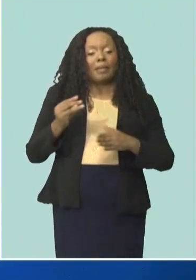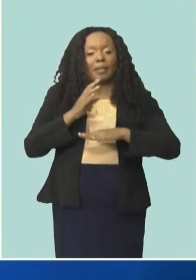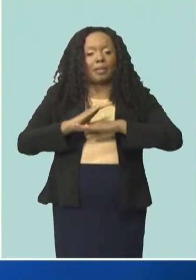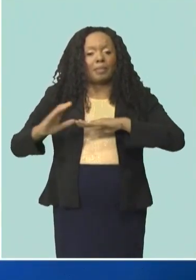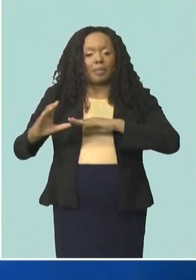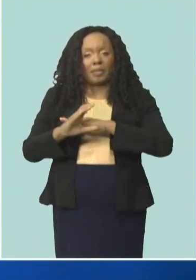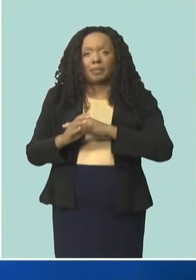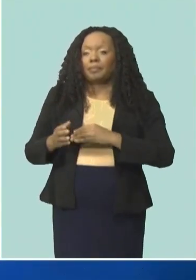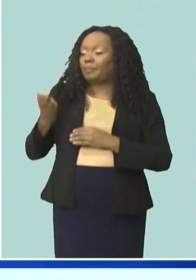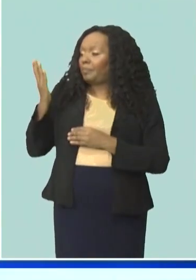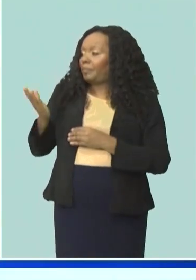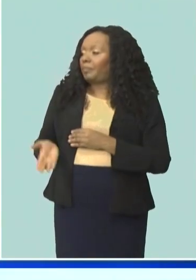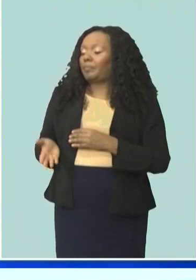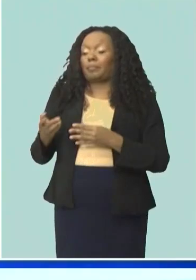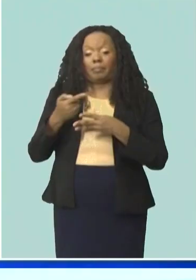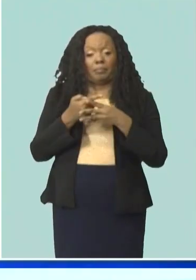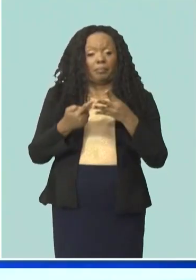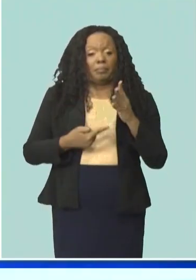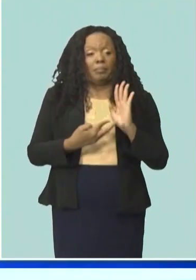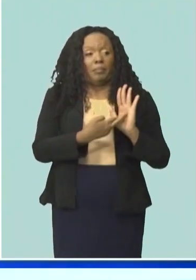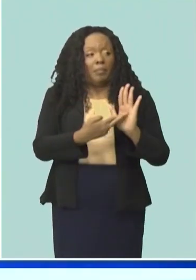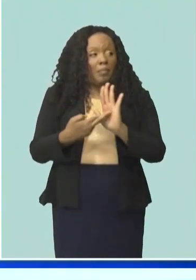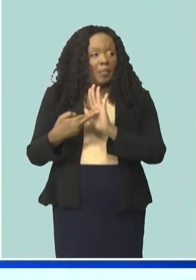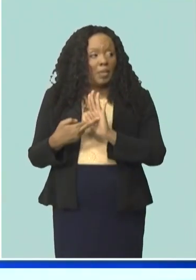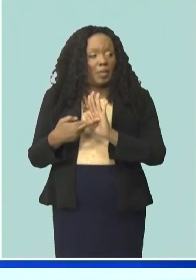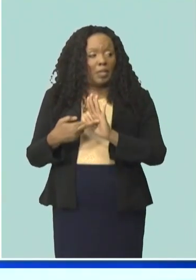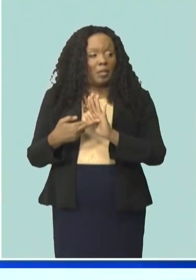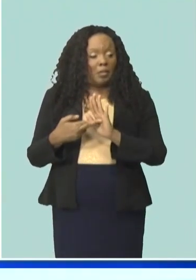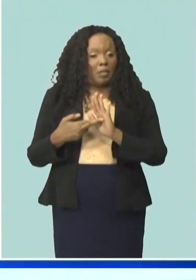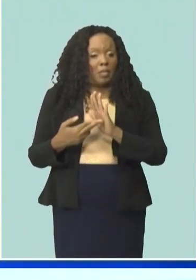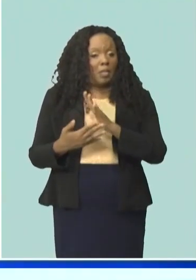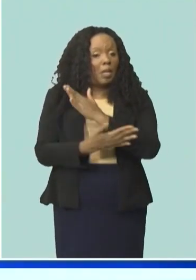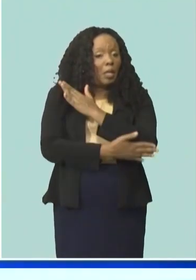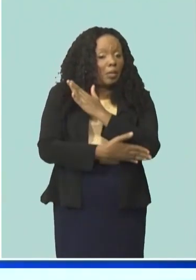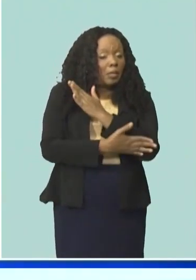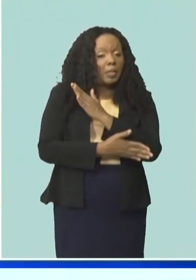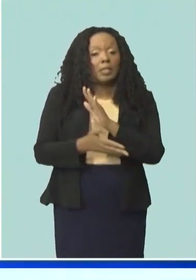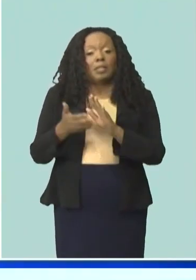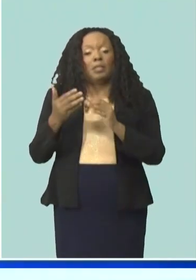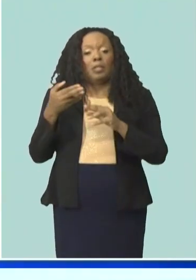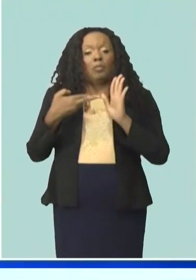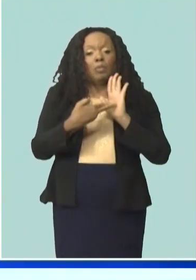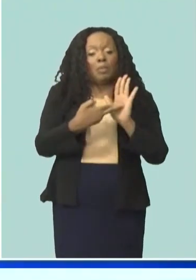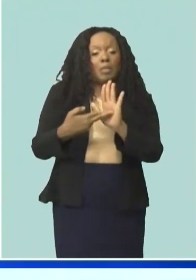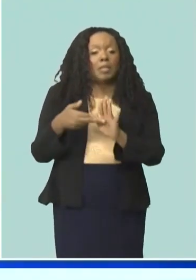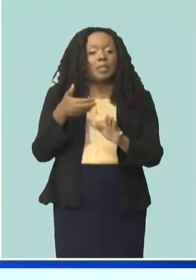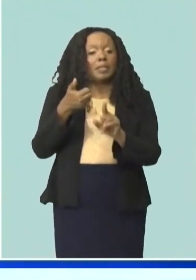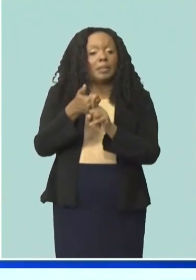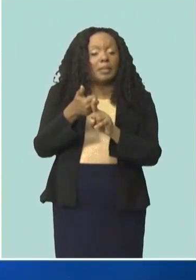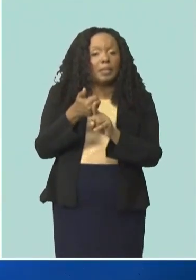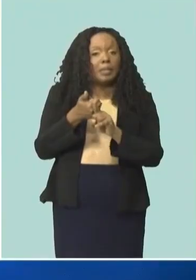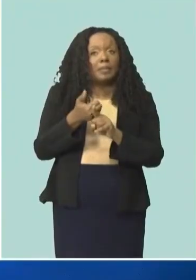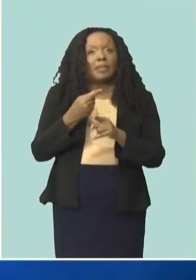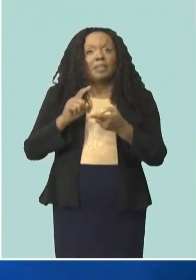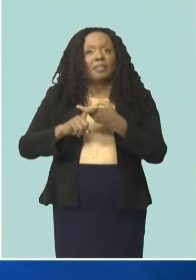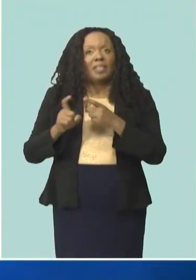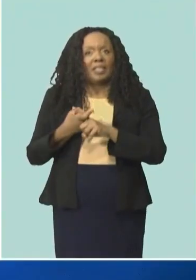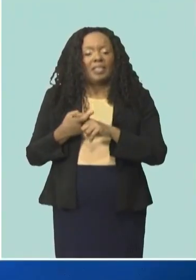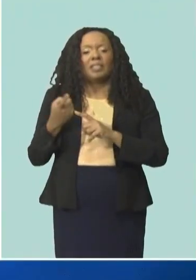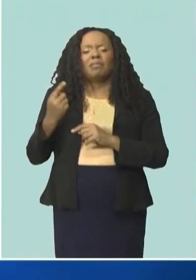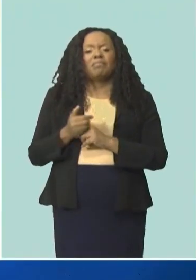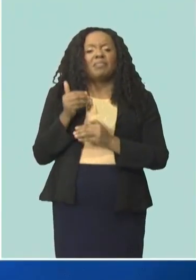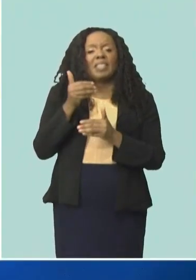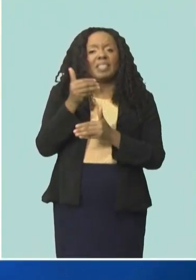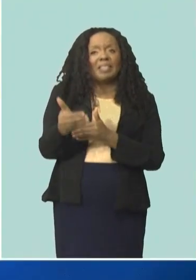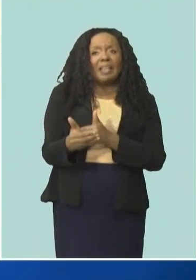be ambassadors not only for country but for self and for their peers. And I expect that during the next 2 years of